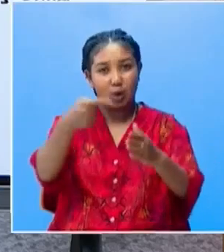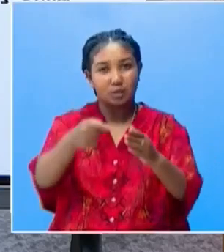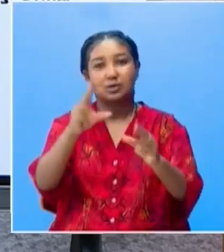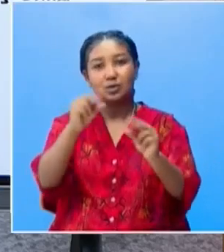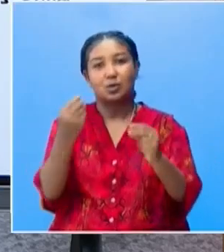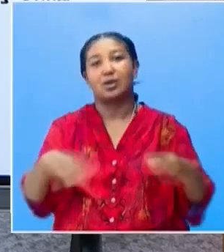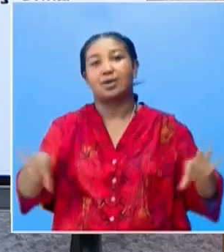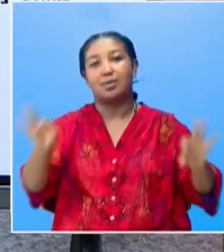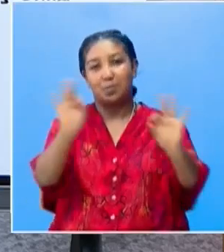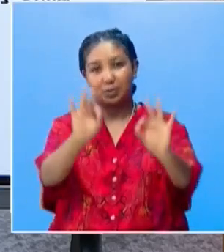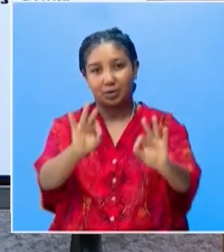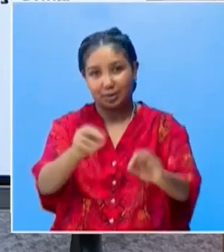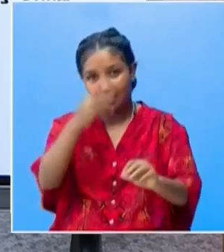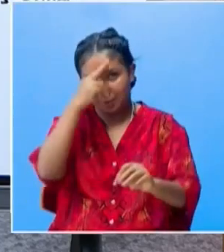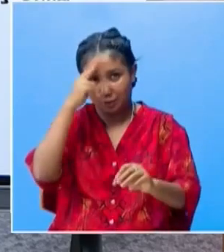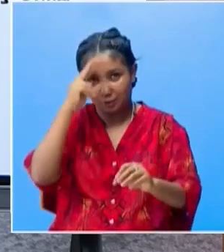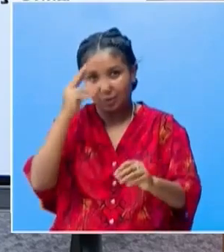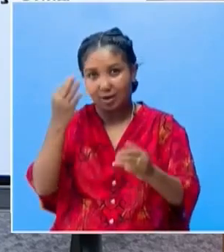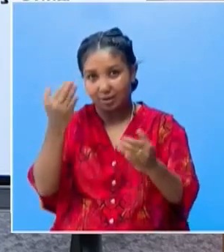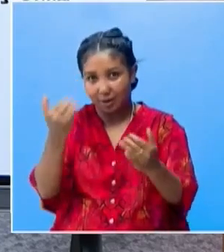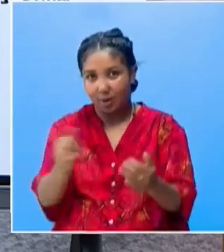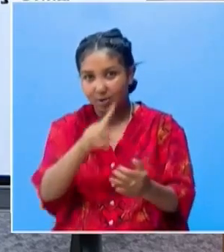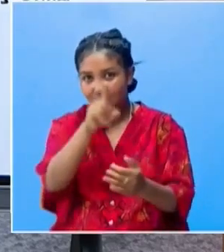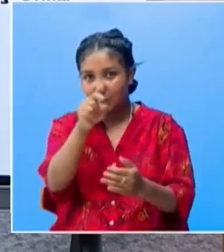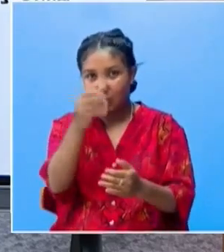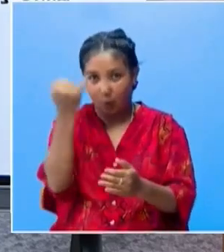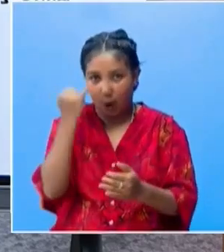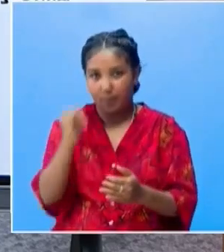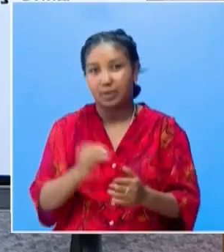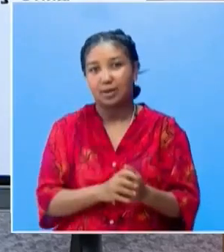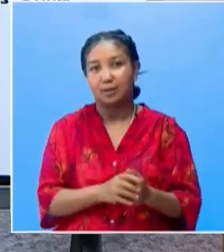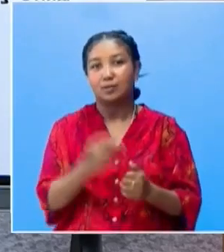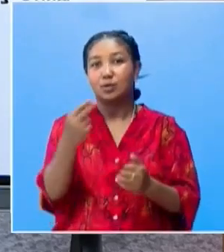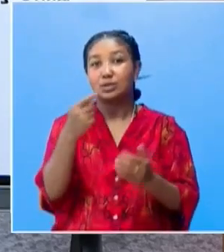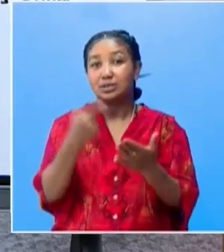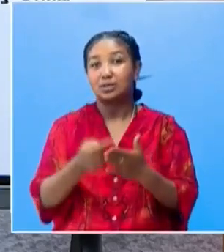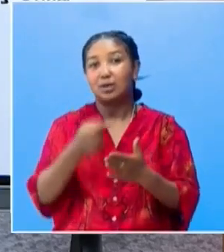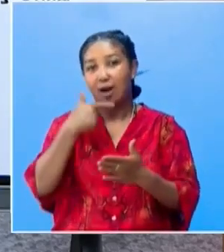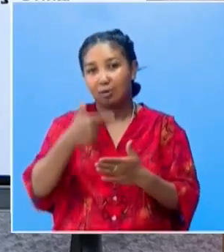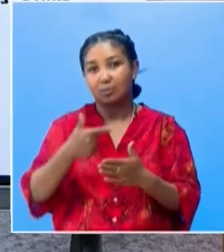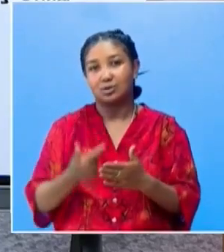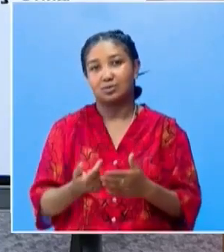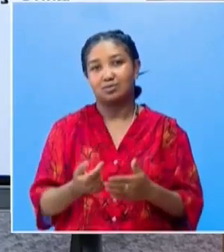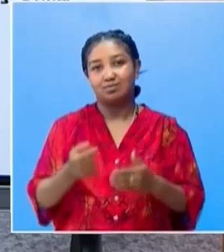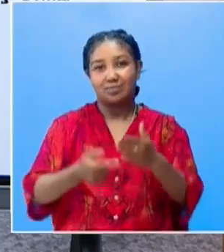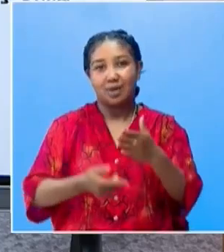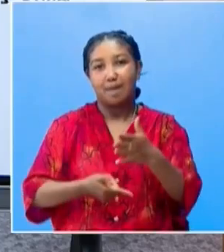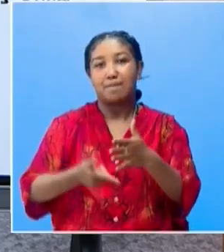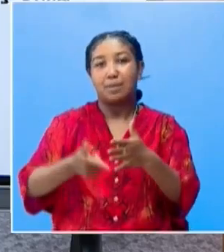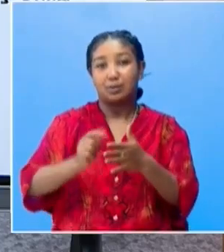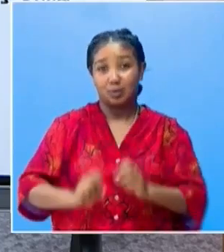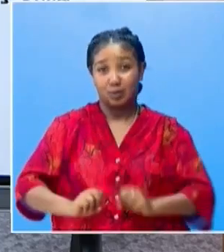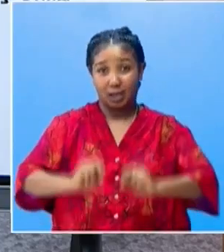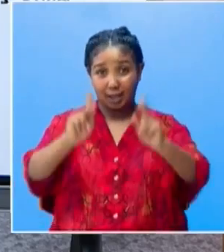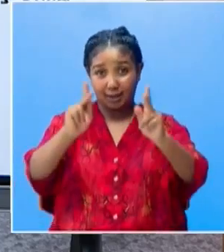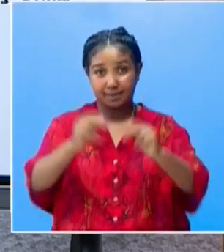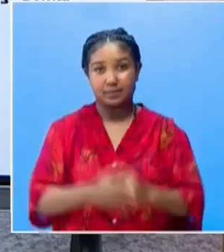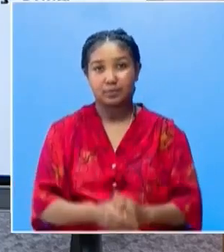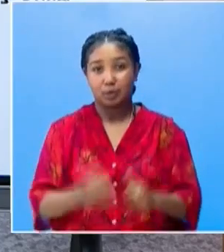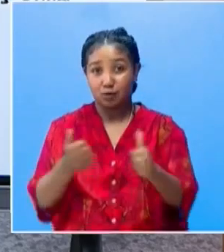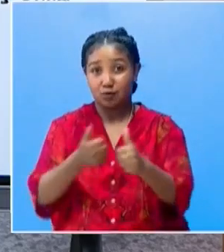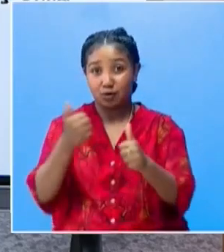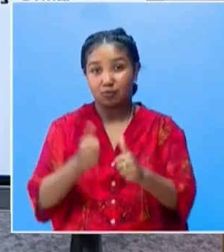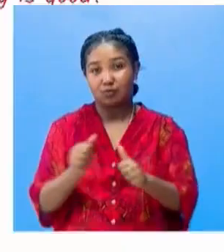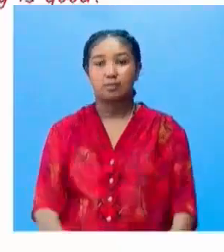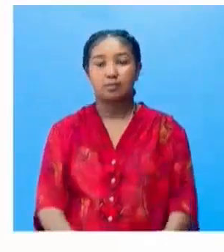not important, because I'm going to ask for your opinion using these language patterns. All right? Follow to